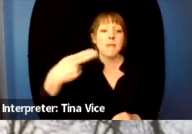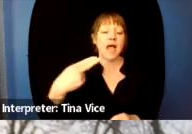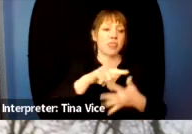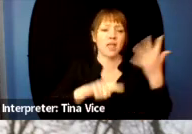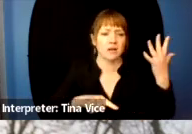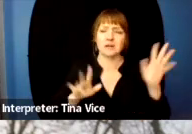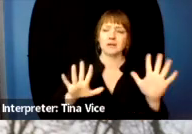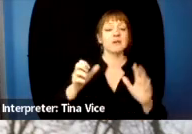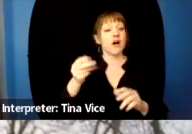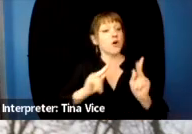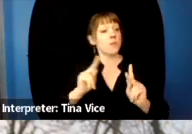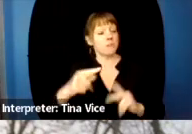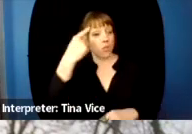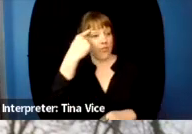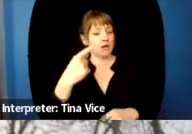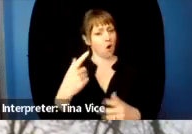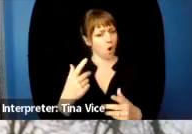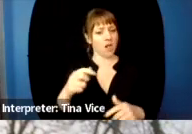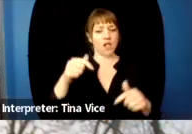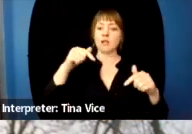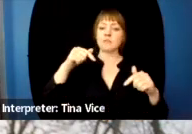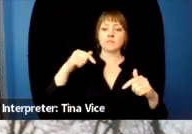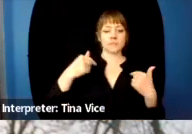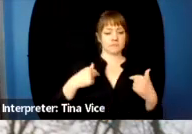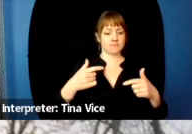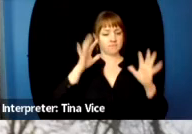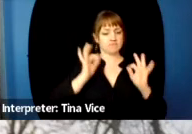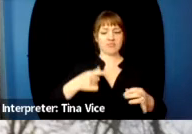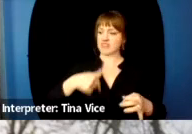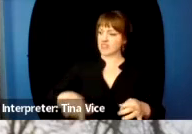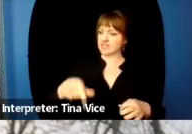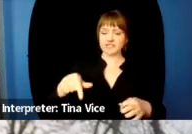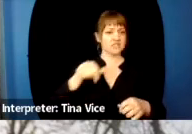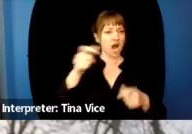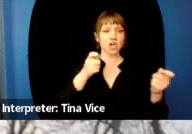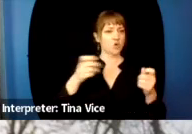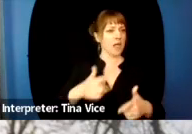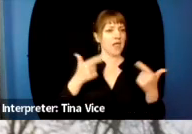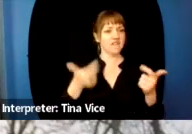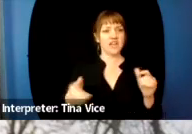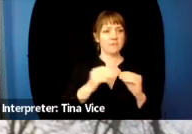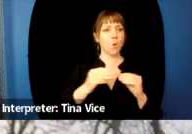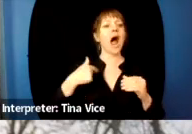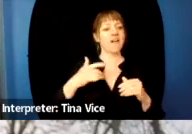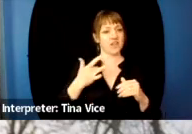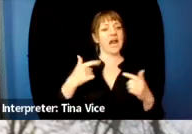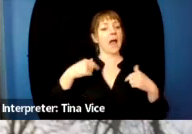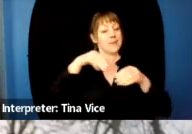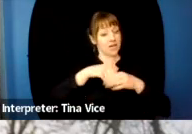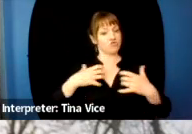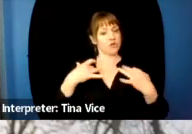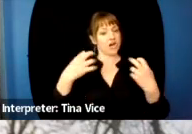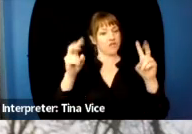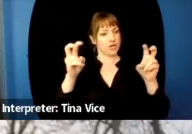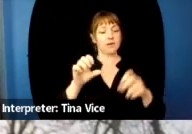to be, this is not controlling my life anymore, and so I feel like I am in recovery. SAMHSA, who we